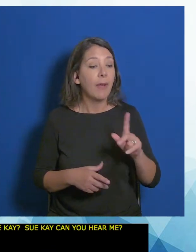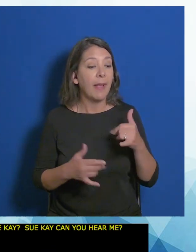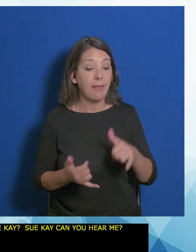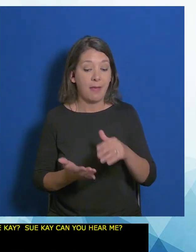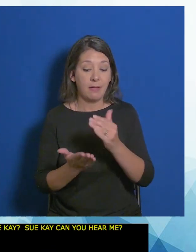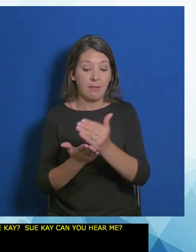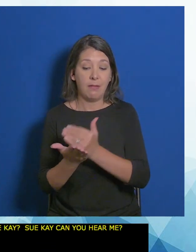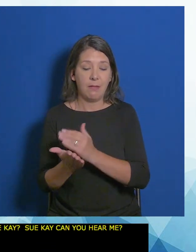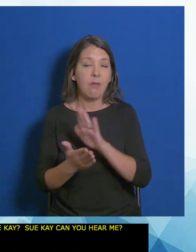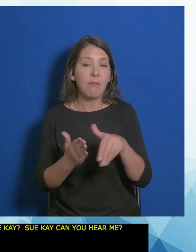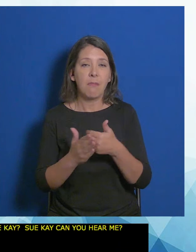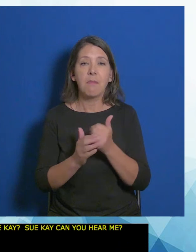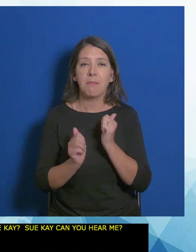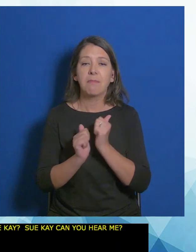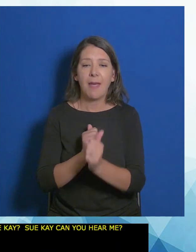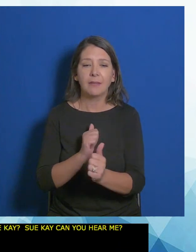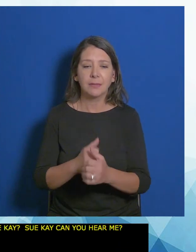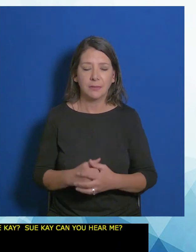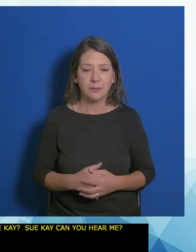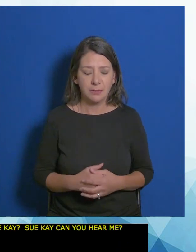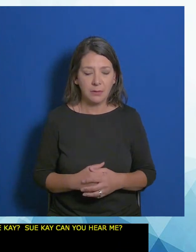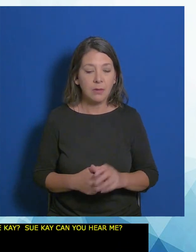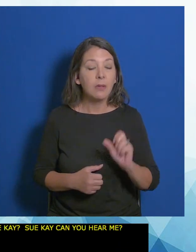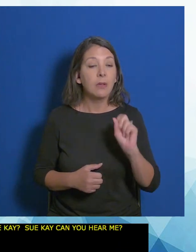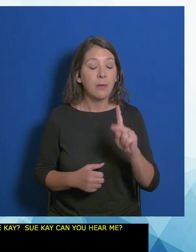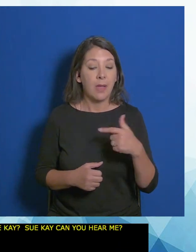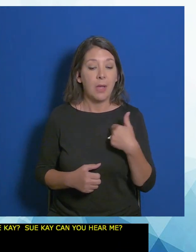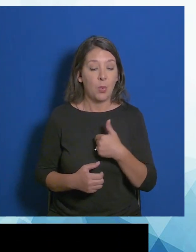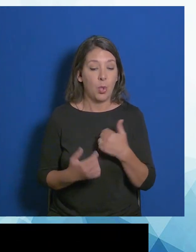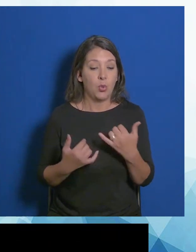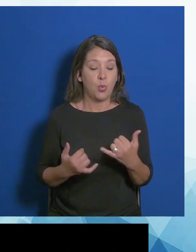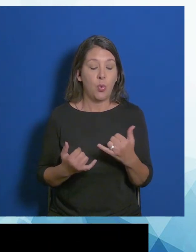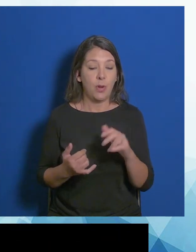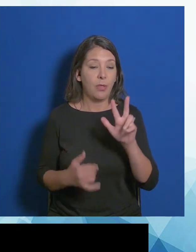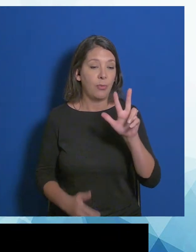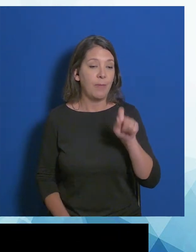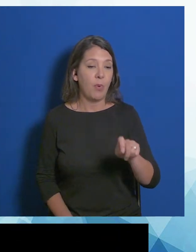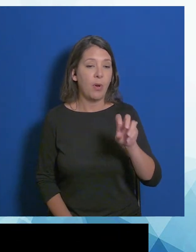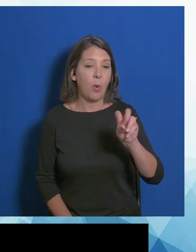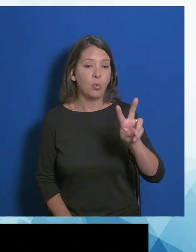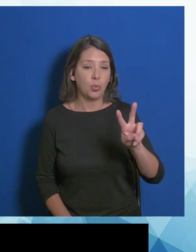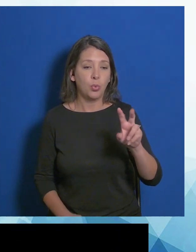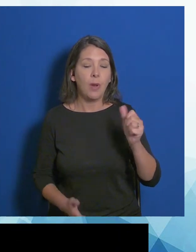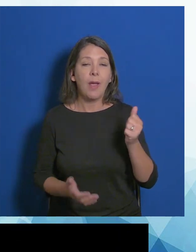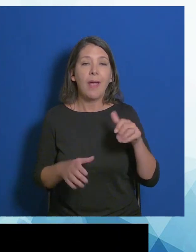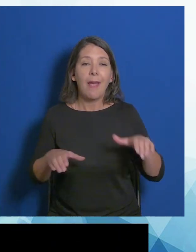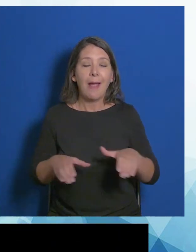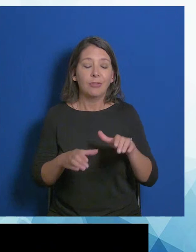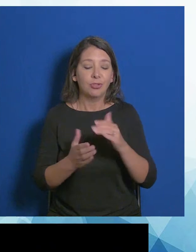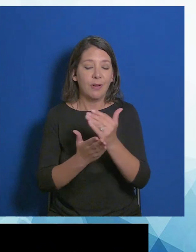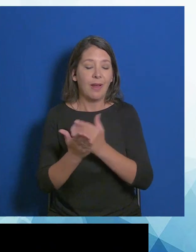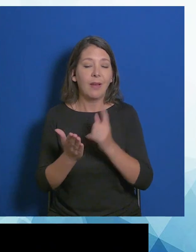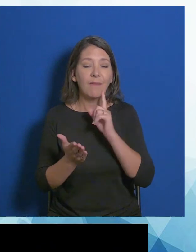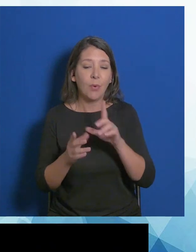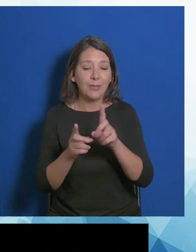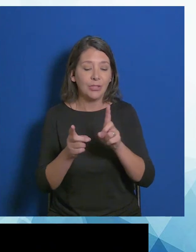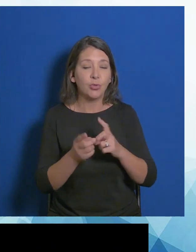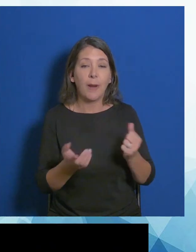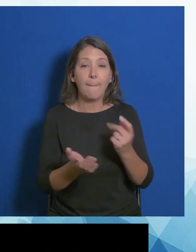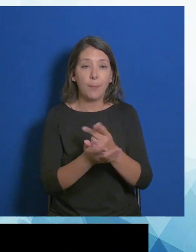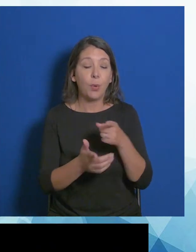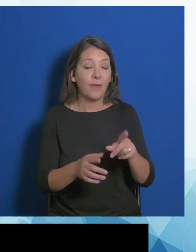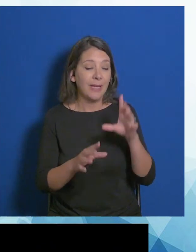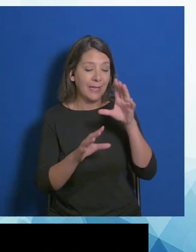passed. We're going to 3.02, action item, approval of new district agreements. Assistant Superintendent